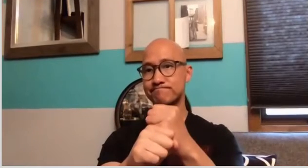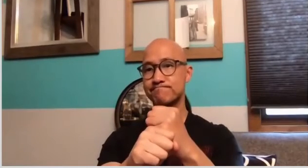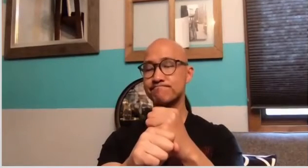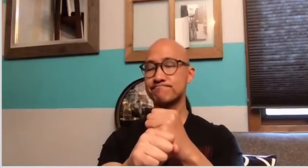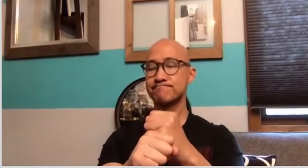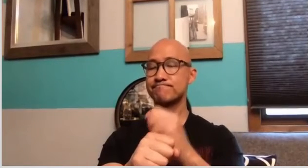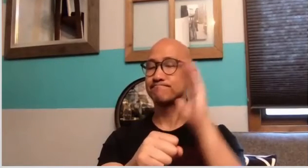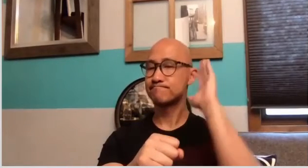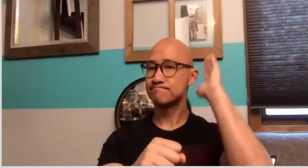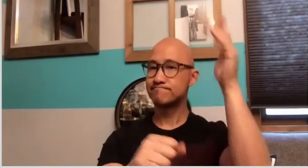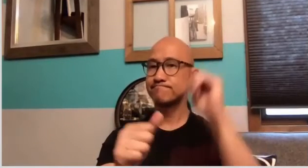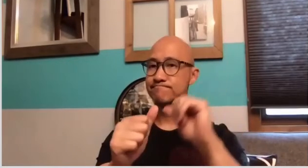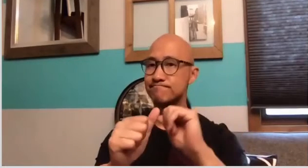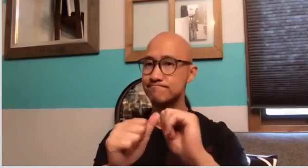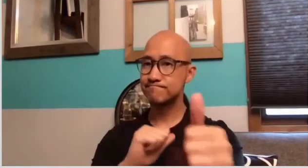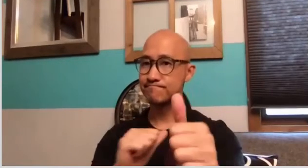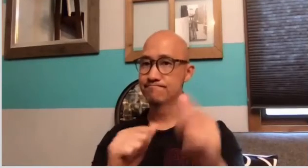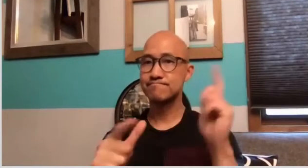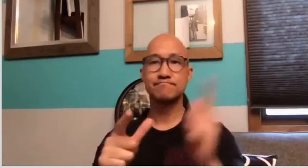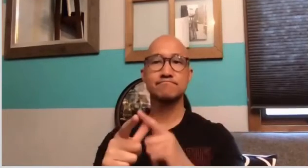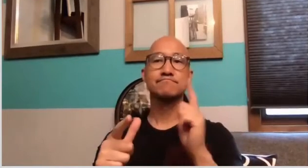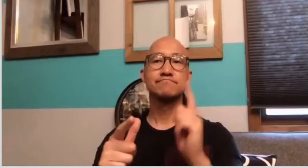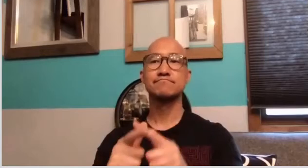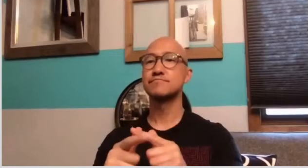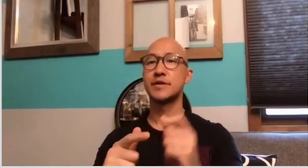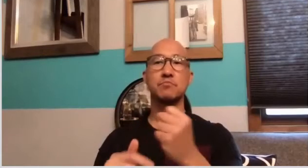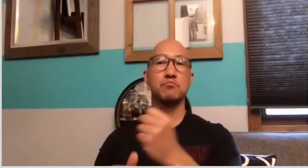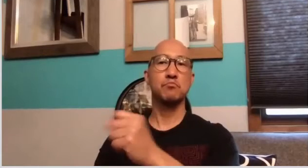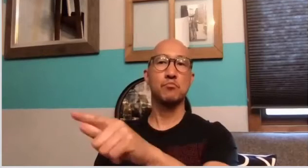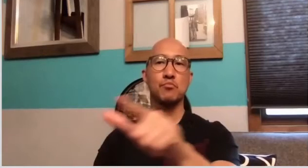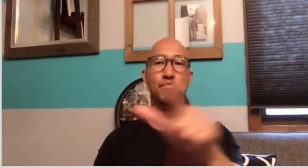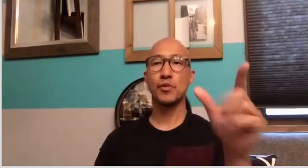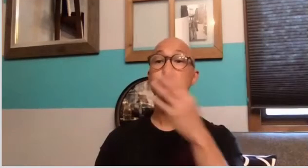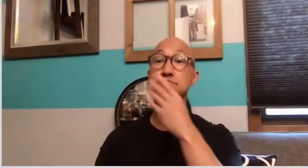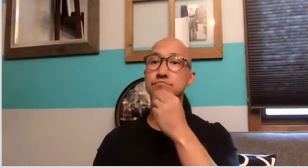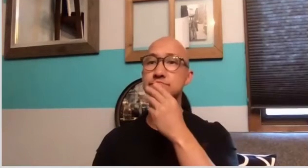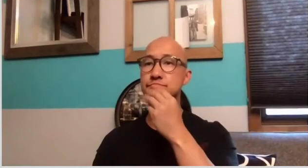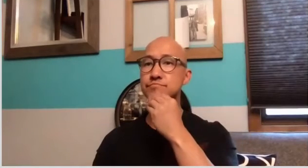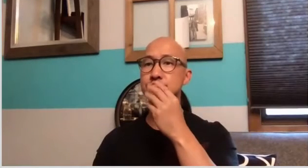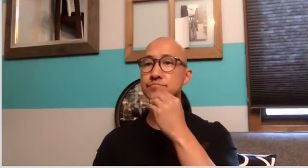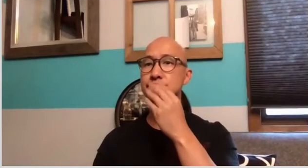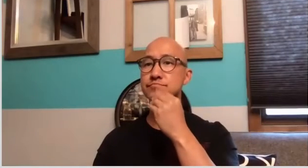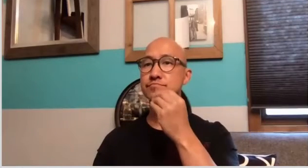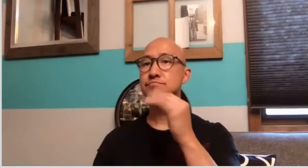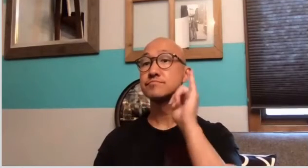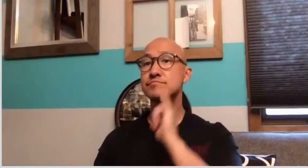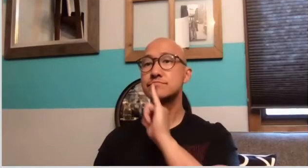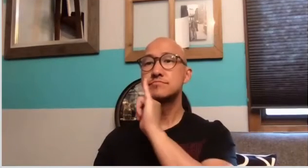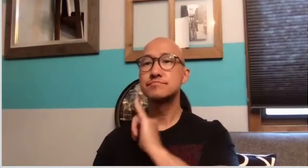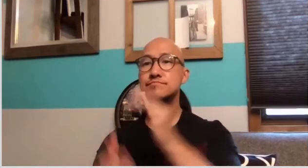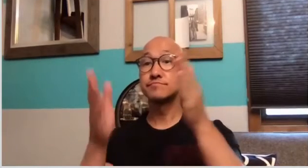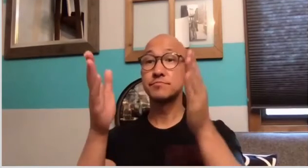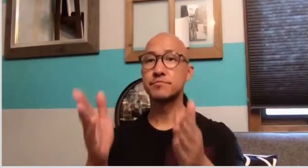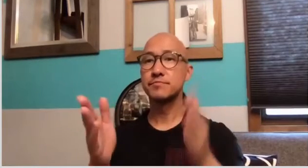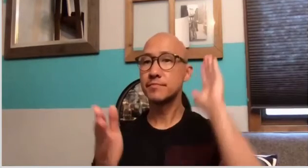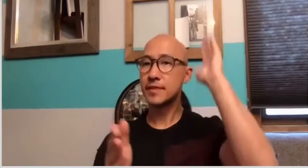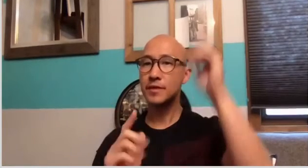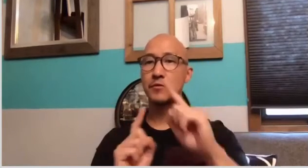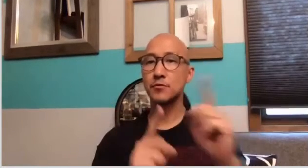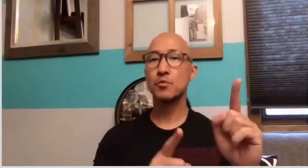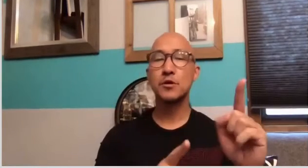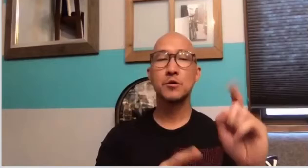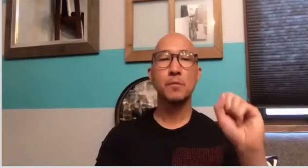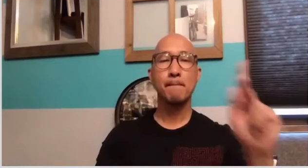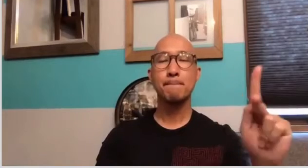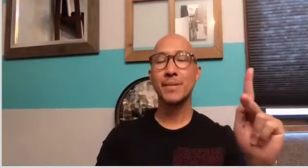this second scripture, the set time has come. The exiles, by the king's decree, can return to their homeland. In chapter 7,